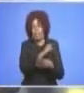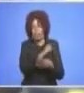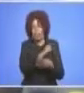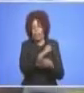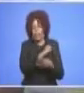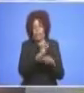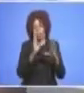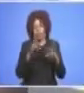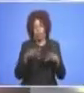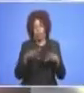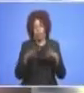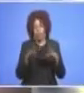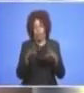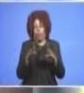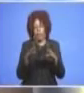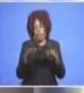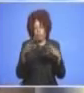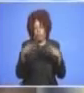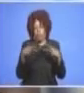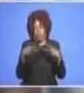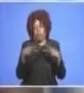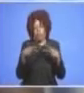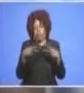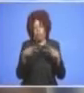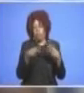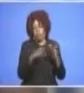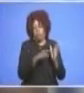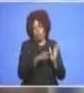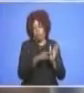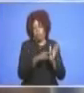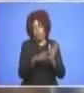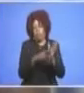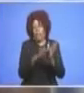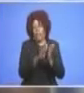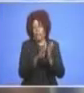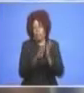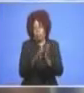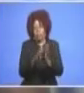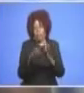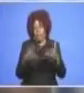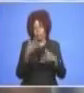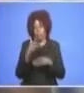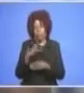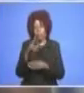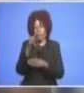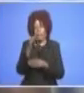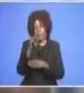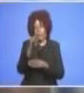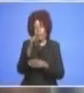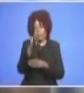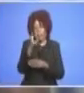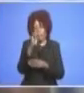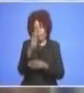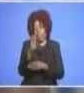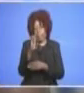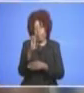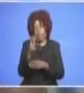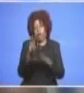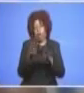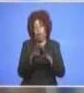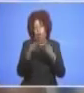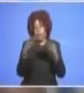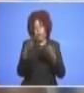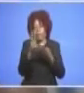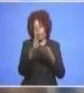kick it off was with an exhibition to start that birthday celebration. Happy Birthday Netti opened last evening at the Central Bank Art